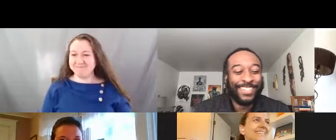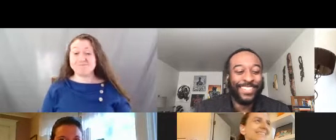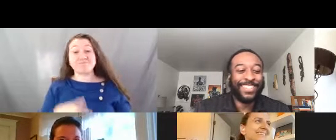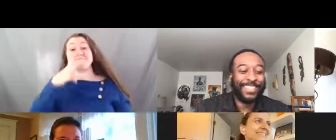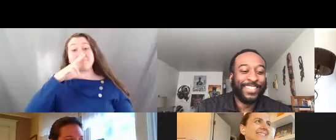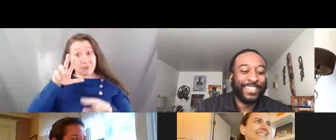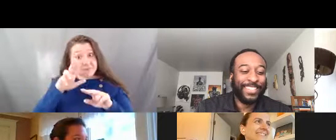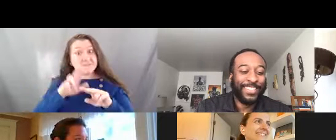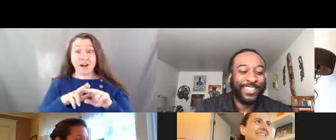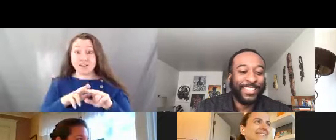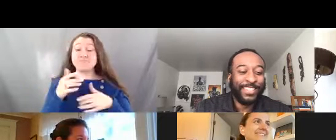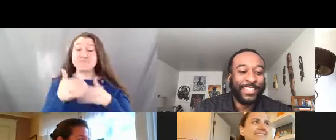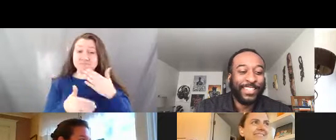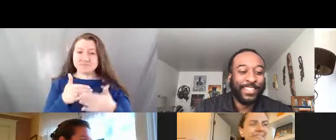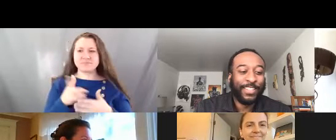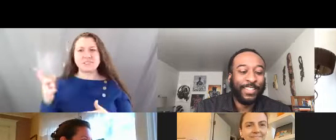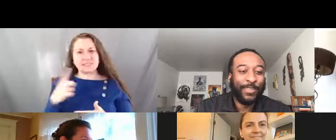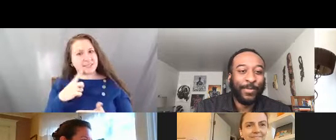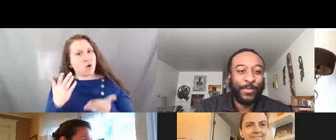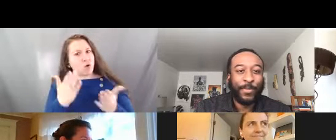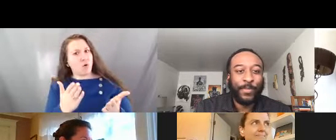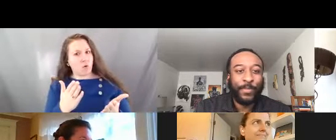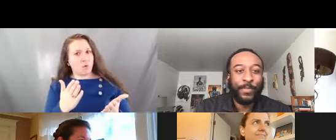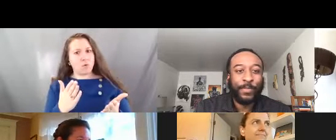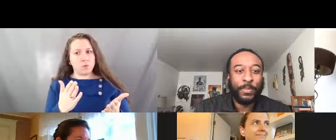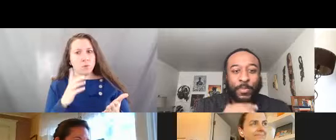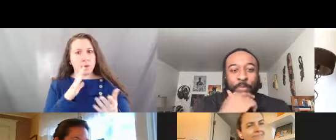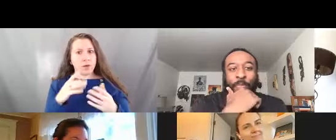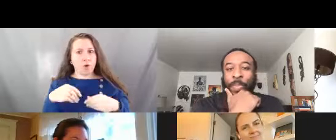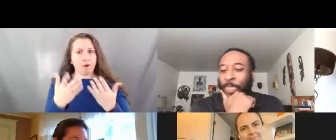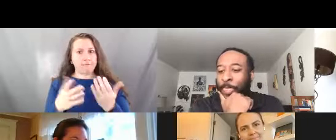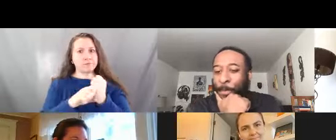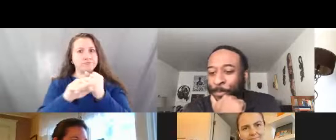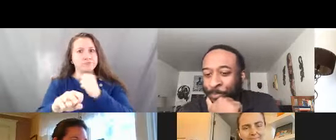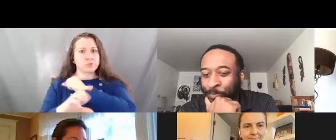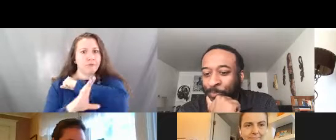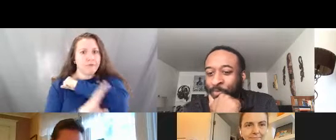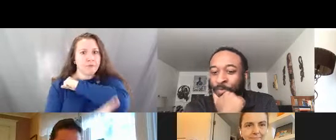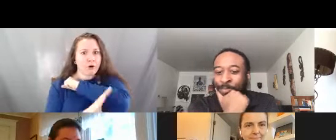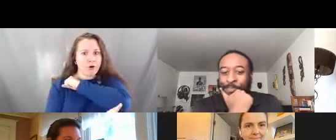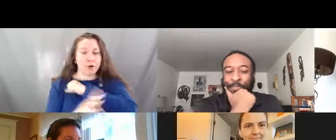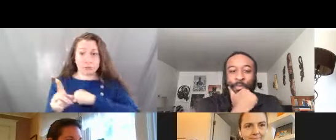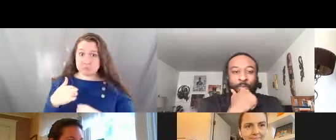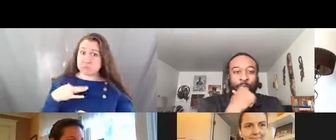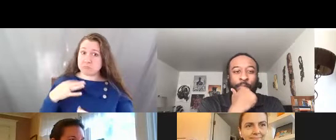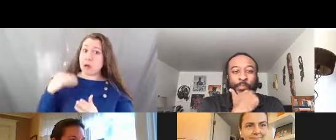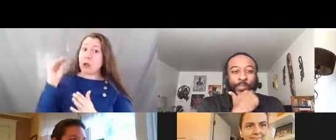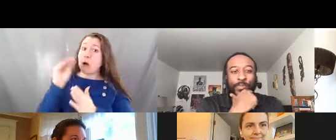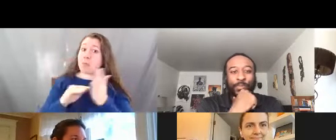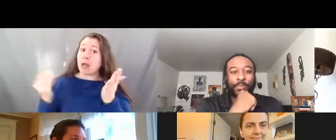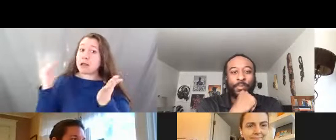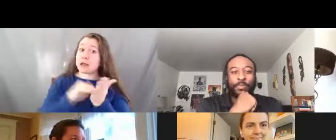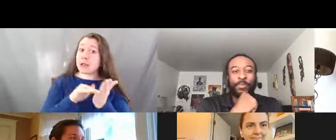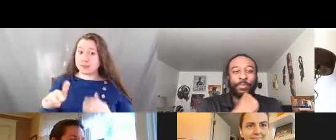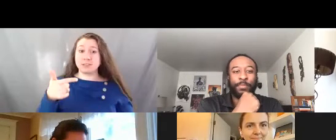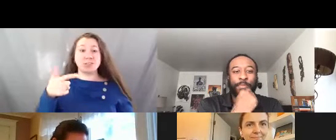and then they mentioned that they would offer it for the fall as well. So since I was enjoying it, I reapplied, and it worked out, and my GPA